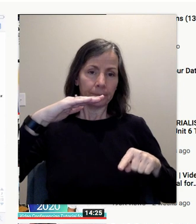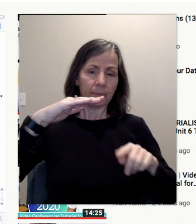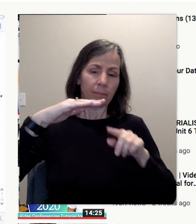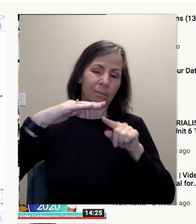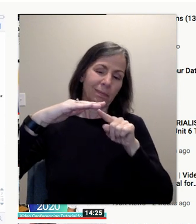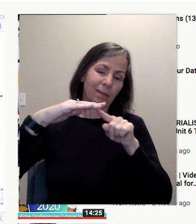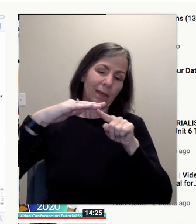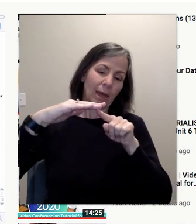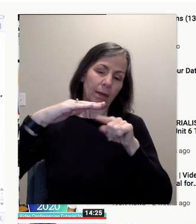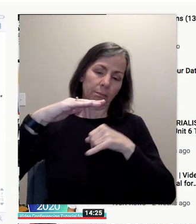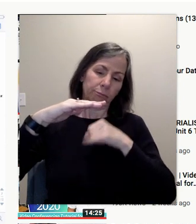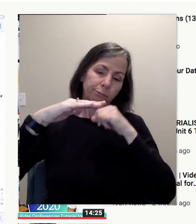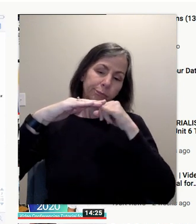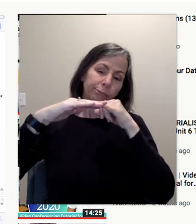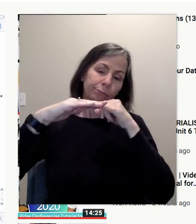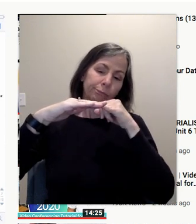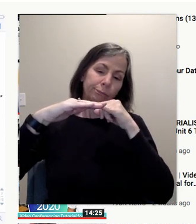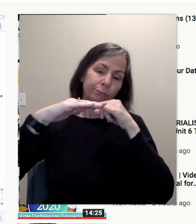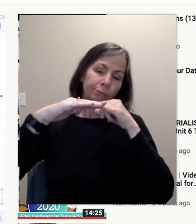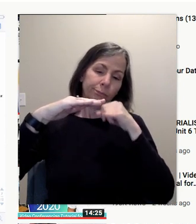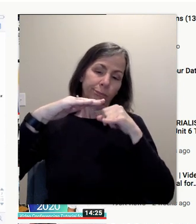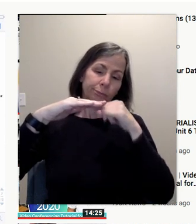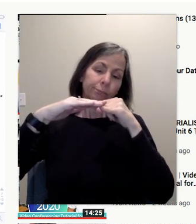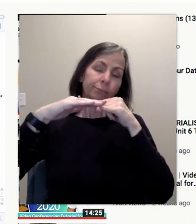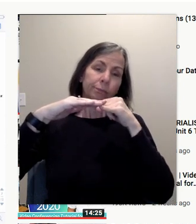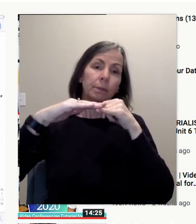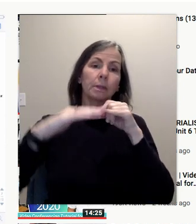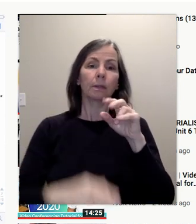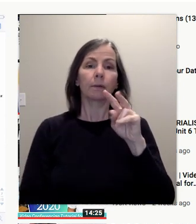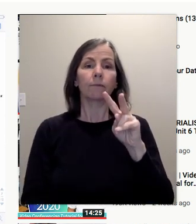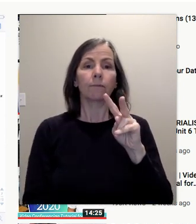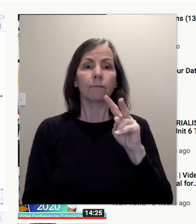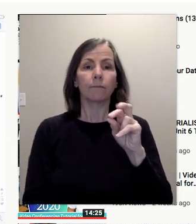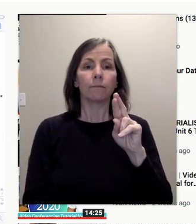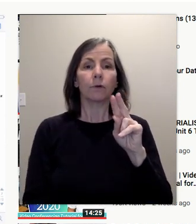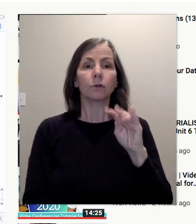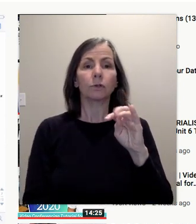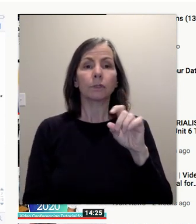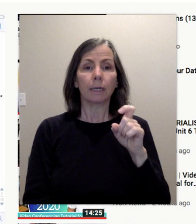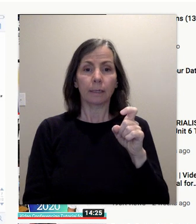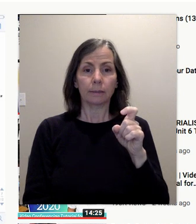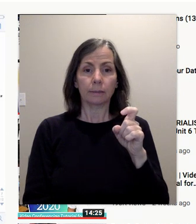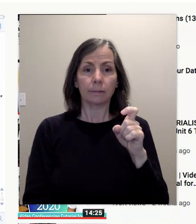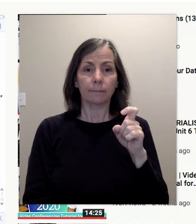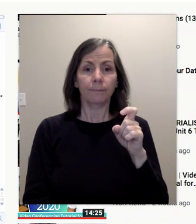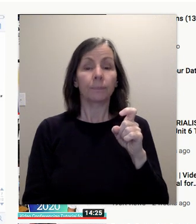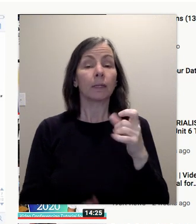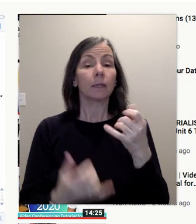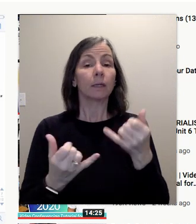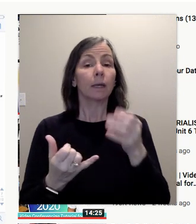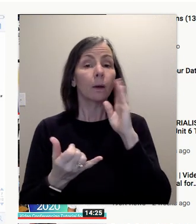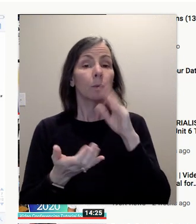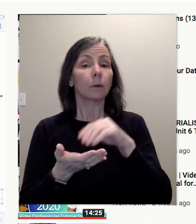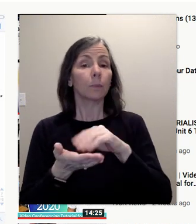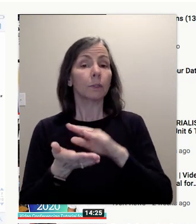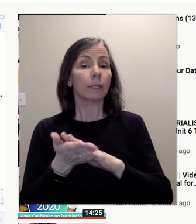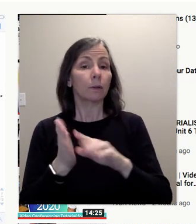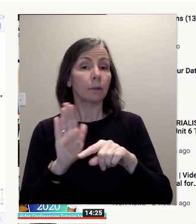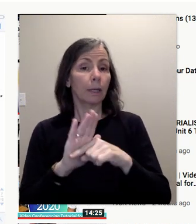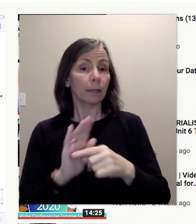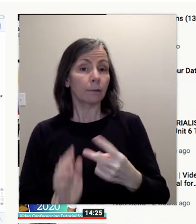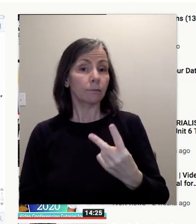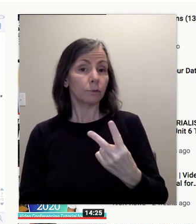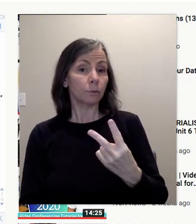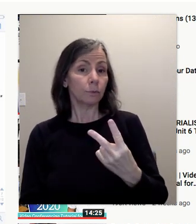So on the bottom right, for vertex, we're going to write -2, 9, and that point is